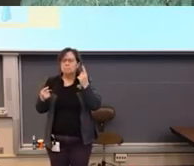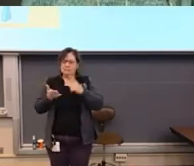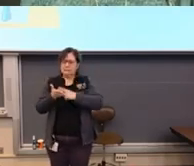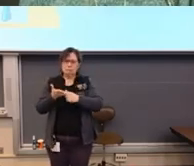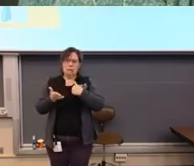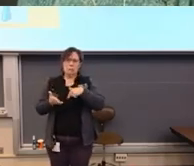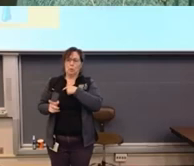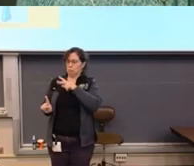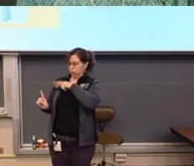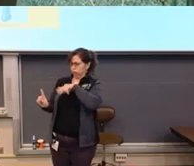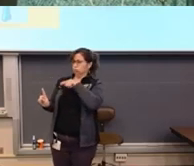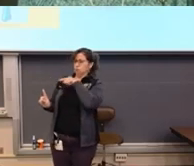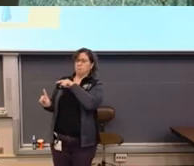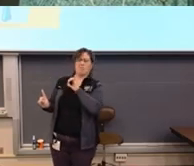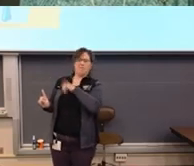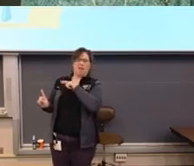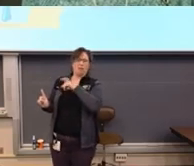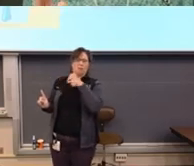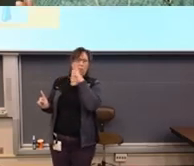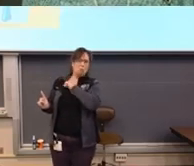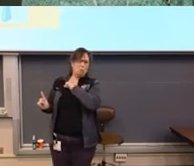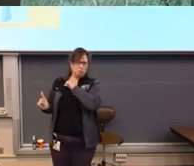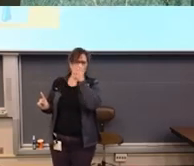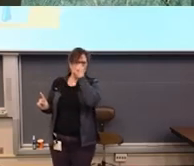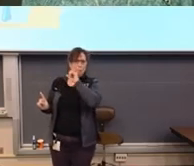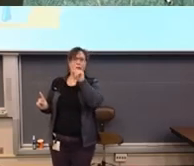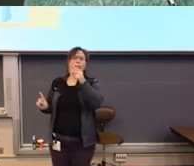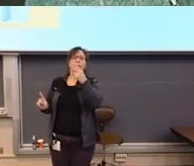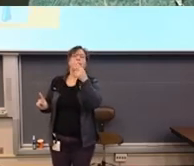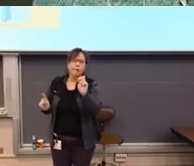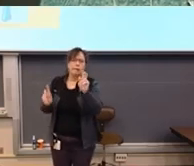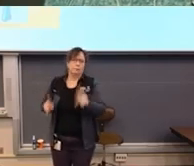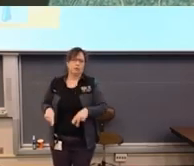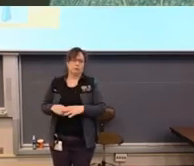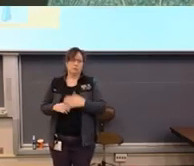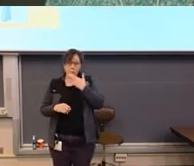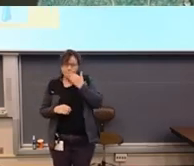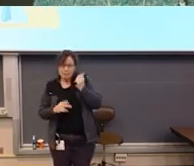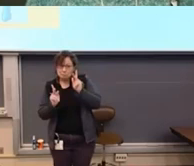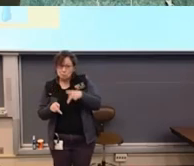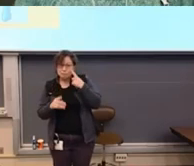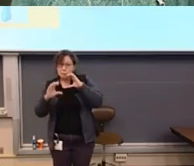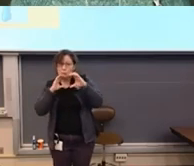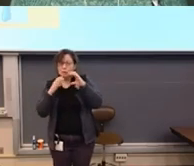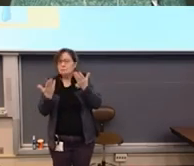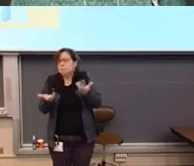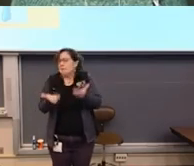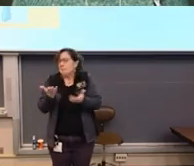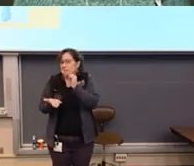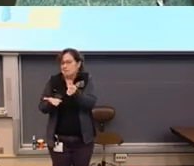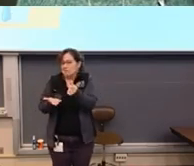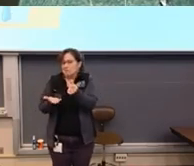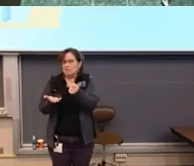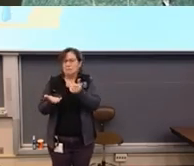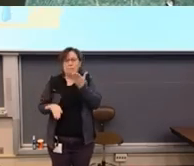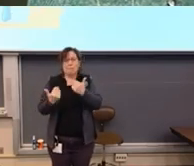We just assume that the person there is the person. It might not be the best person to communicate. It might not be the person who